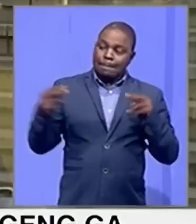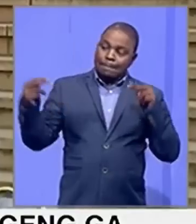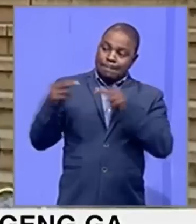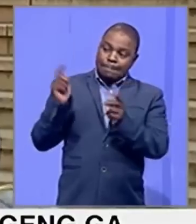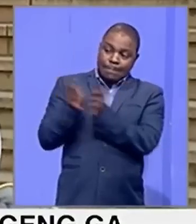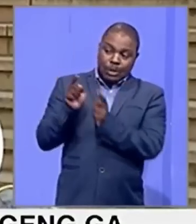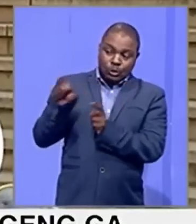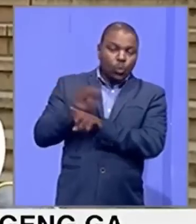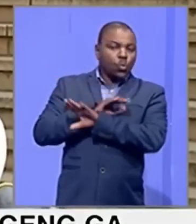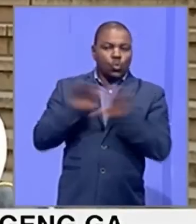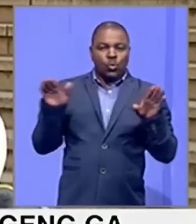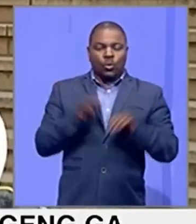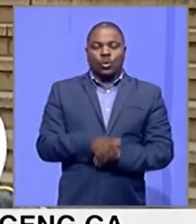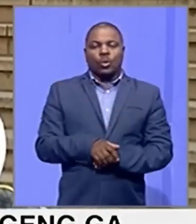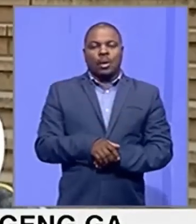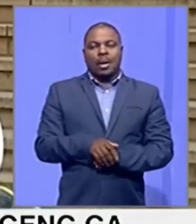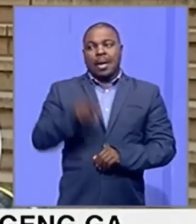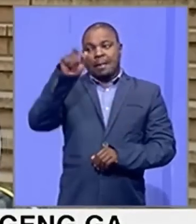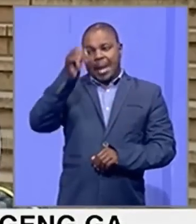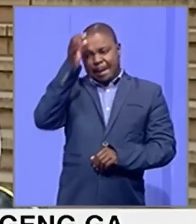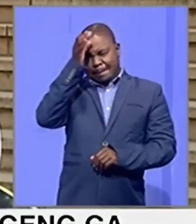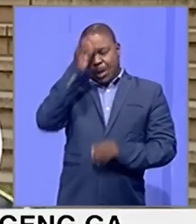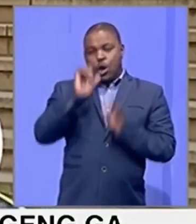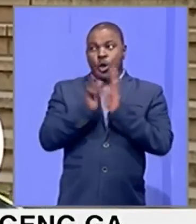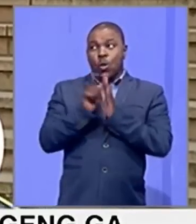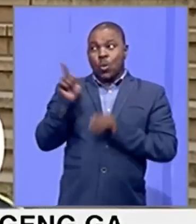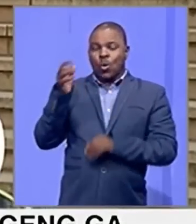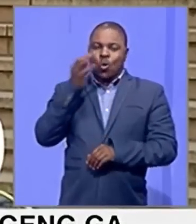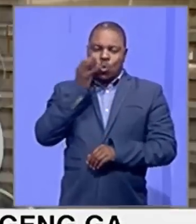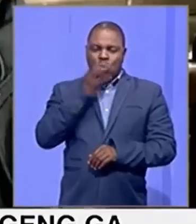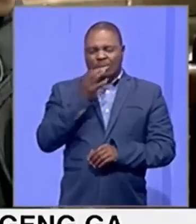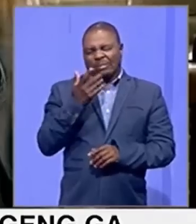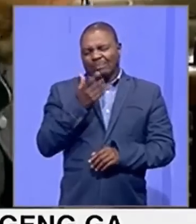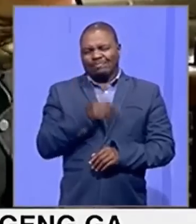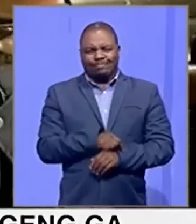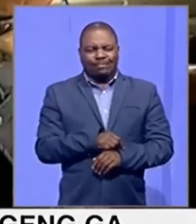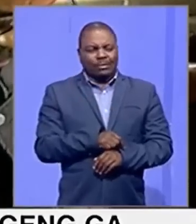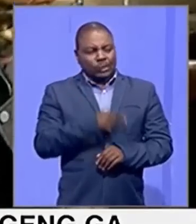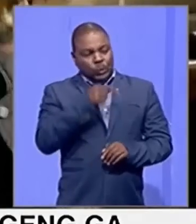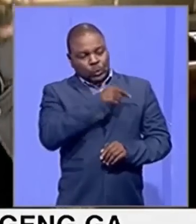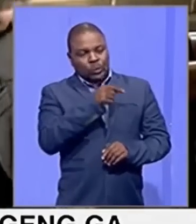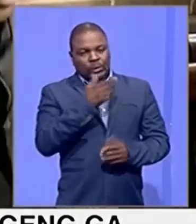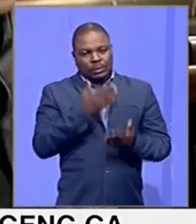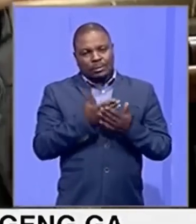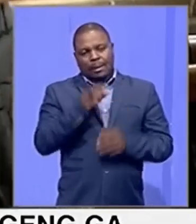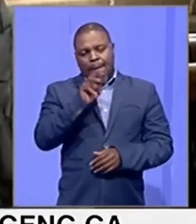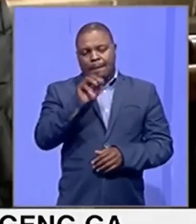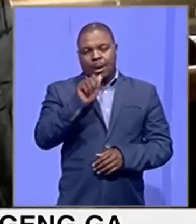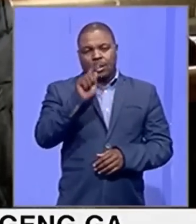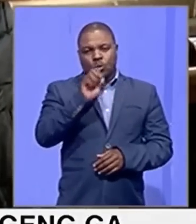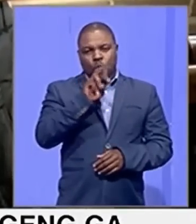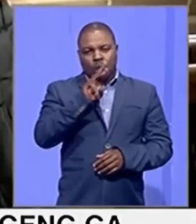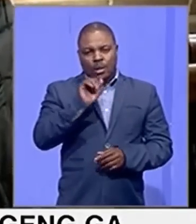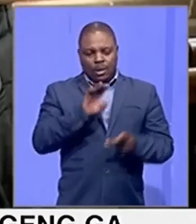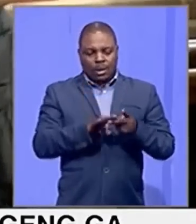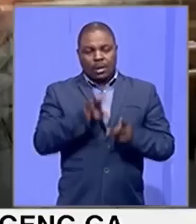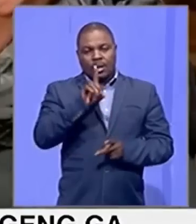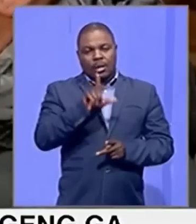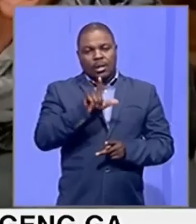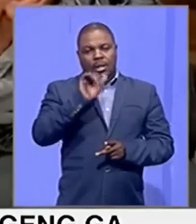bona. Go sa le jalo moitseanape wa molao a re go na le tshono e nngwe ya gore boikuelo jwa ga Senwe Matshwara, Tebo Dipholo le